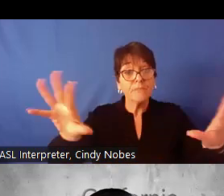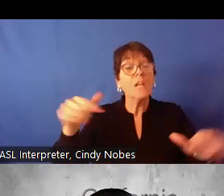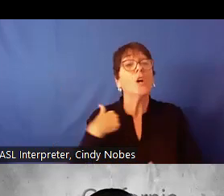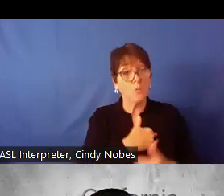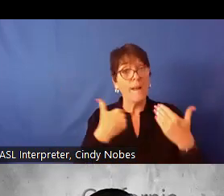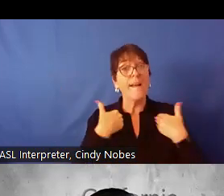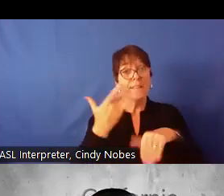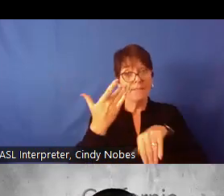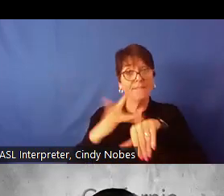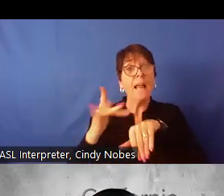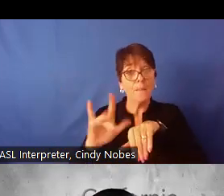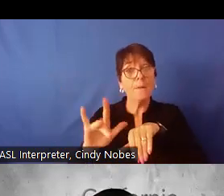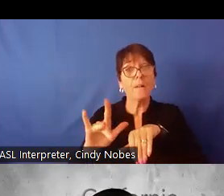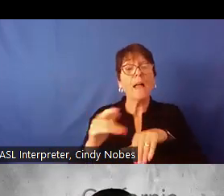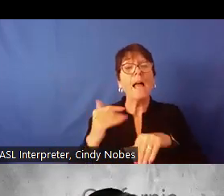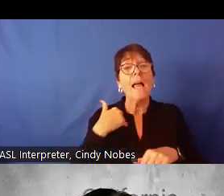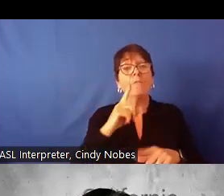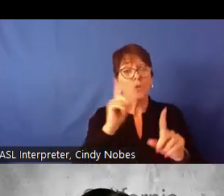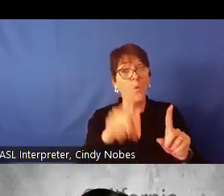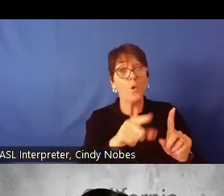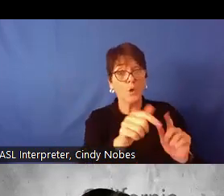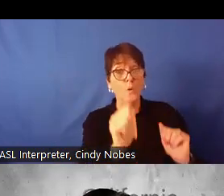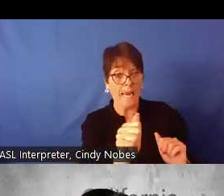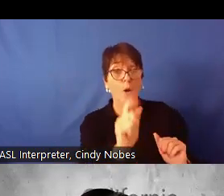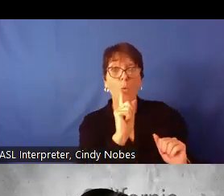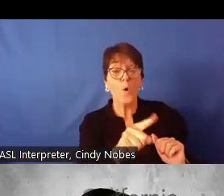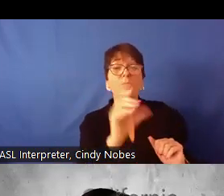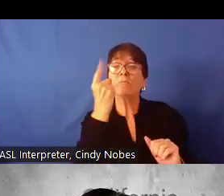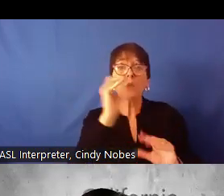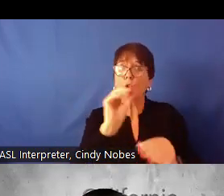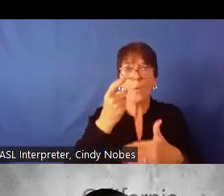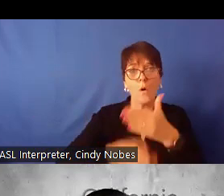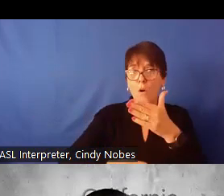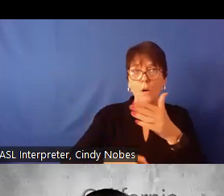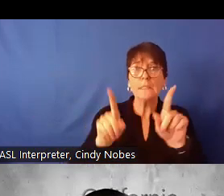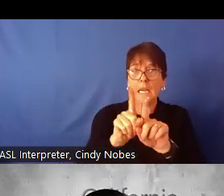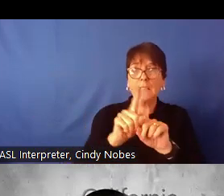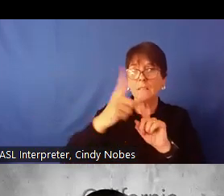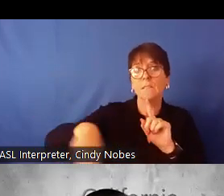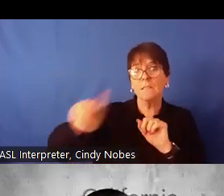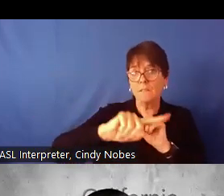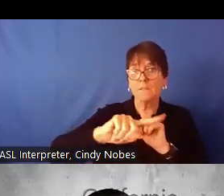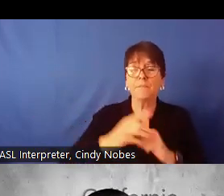those available, and there's an ordering portal through here, and that's at no cost to you as a stakeholder.